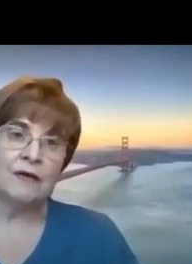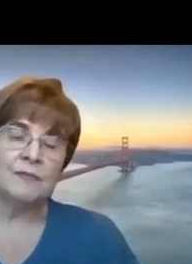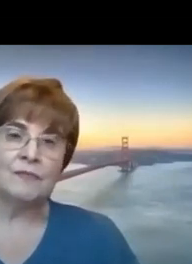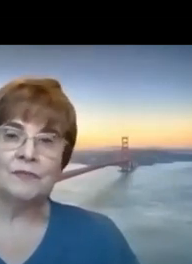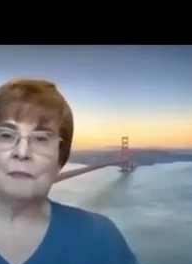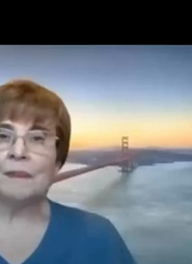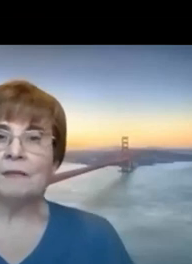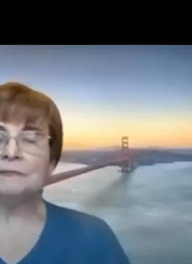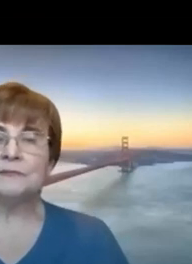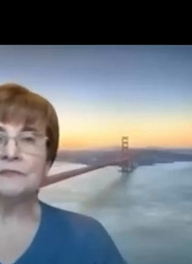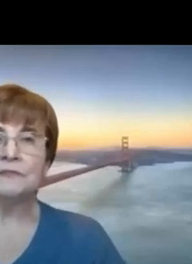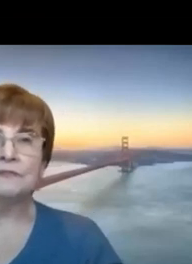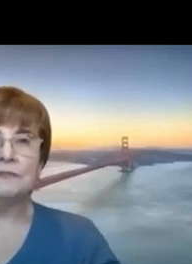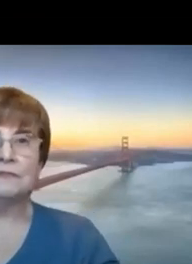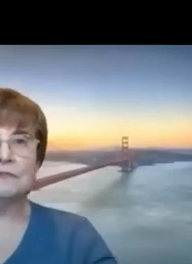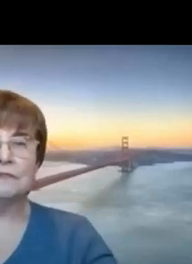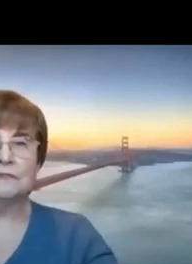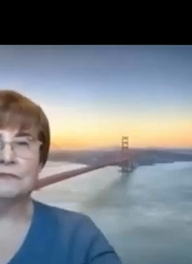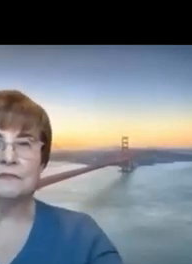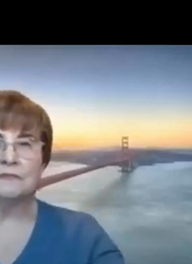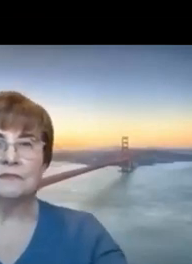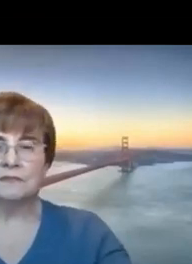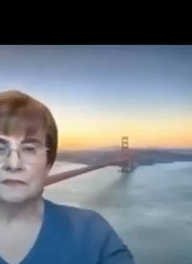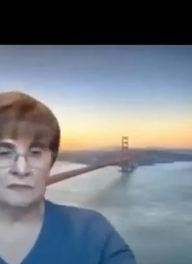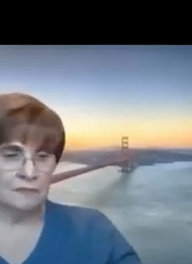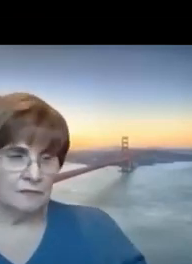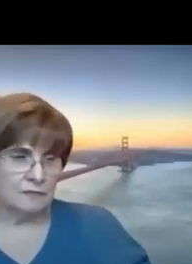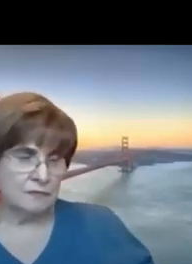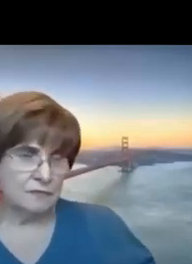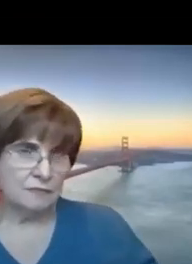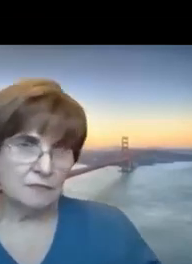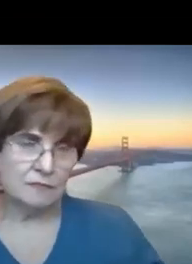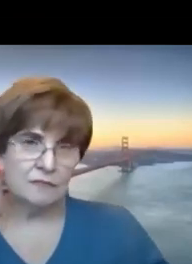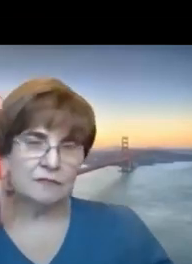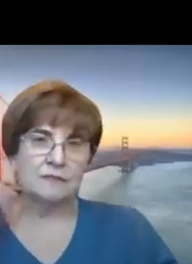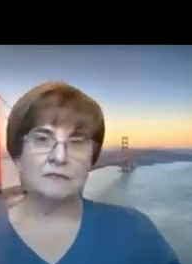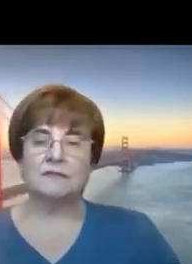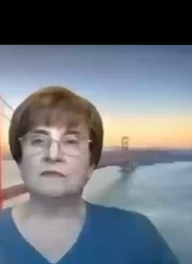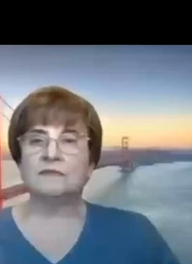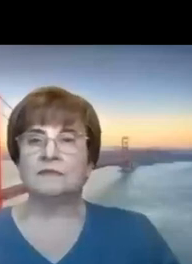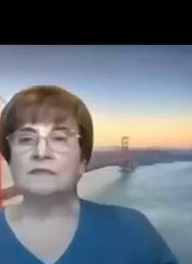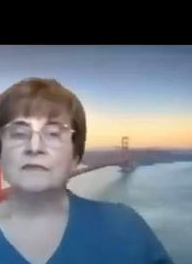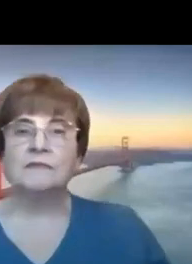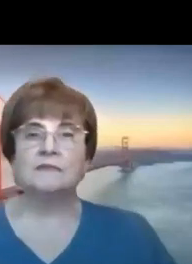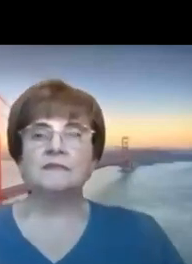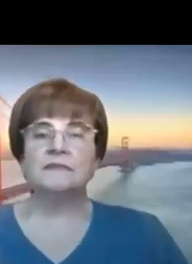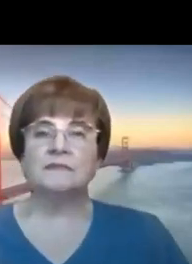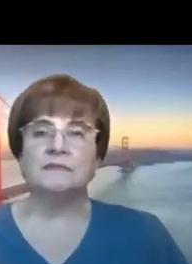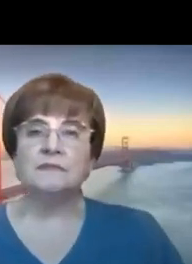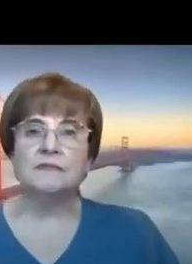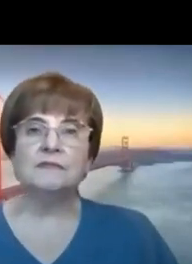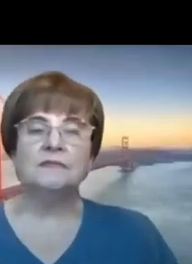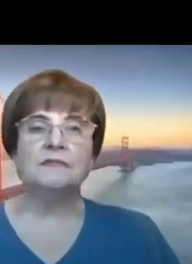have. I agree. And we even were lucky enough that we actually had a CERT program put through up here